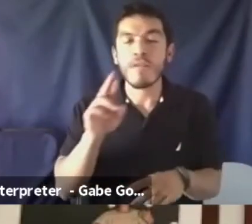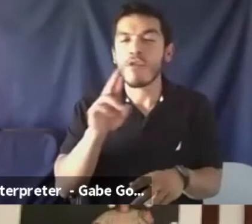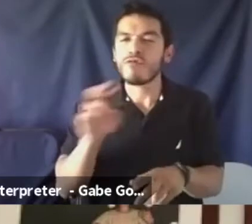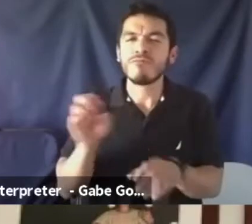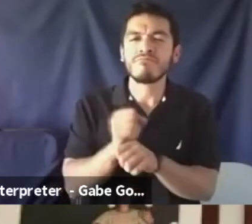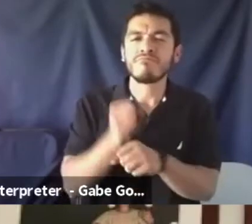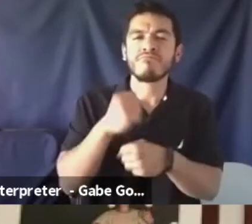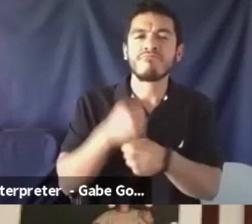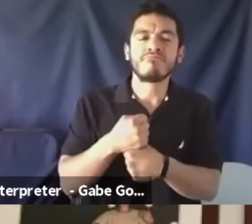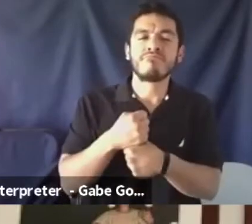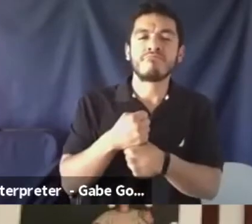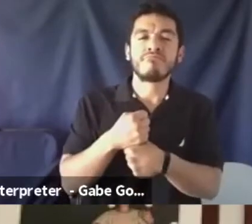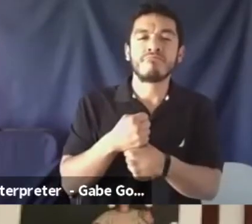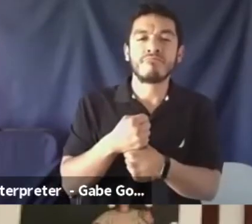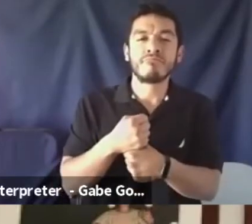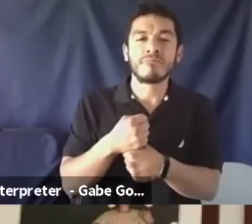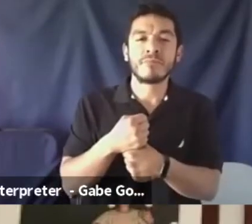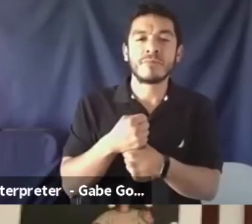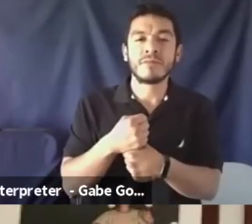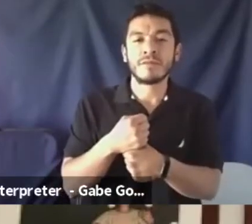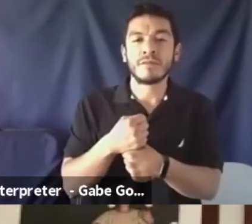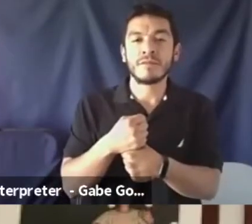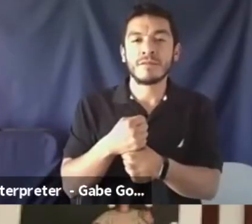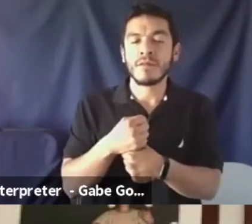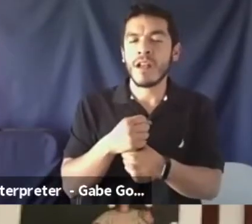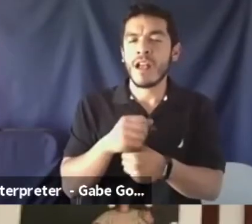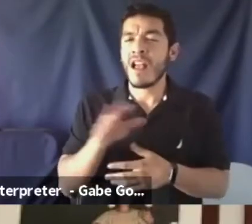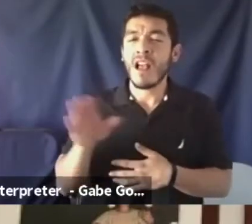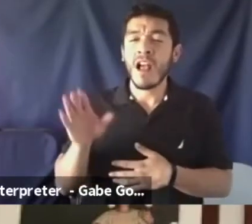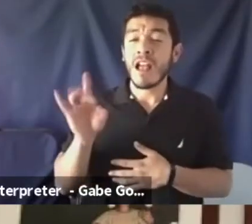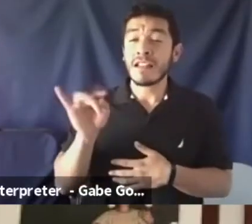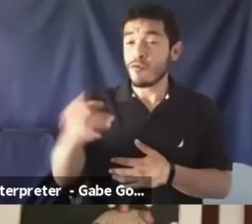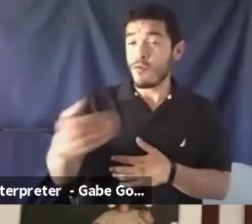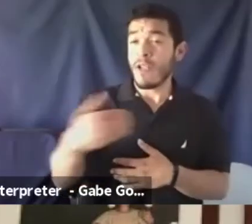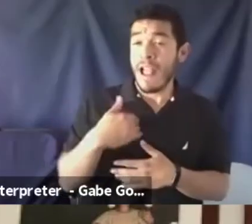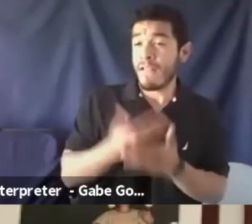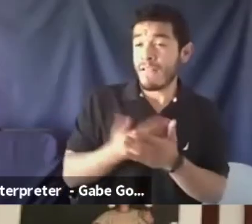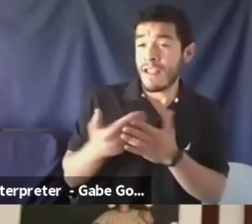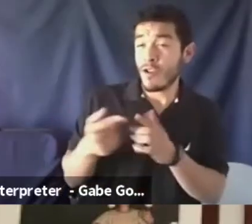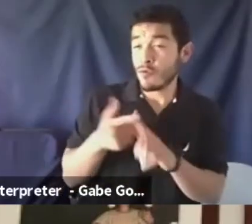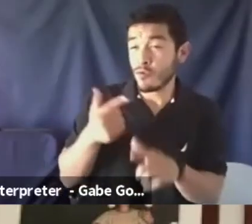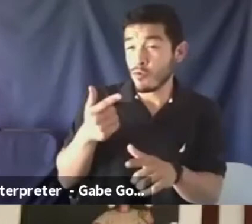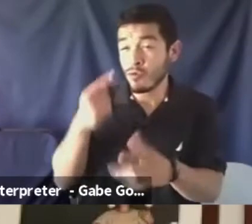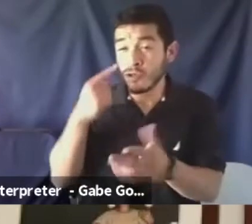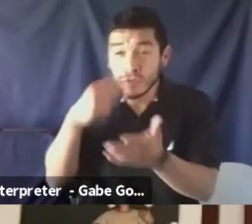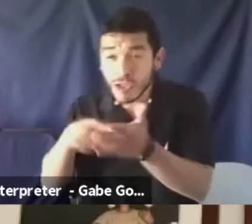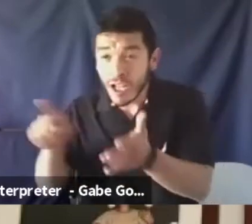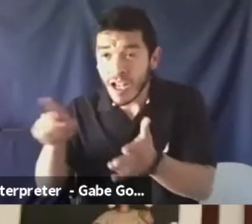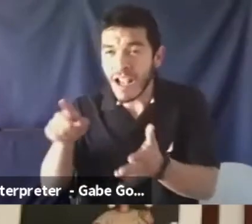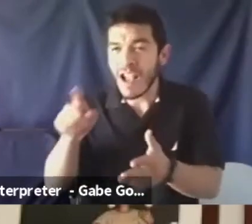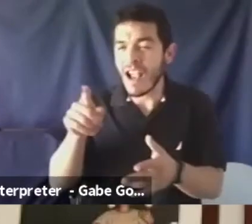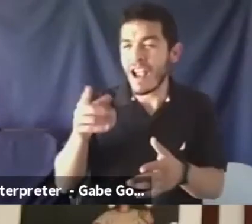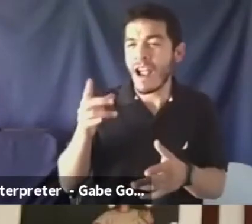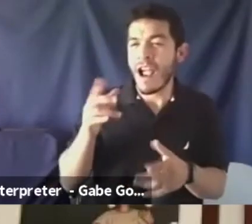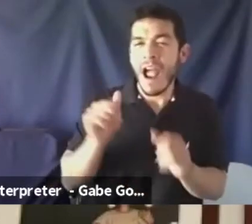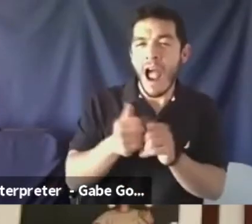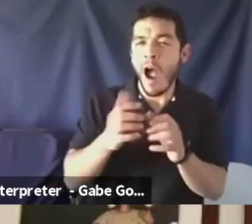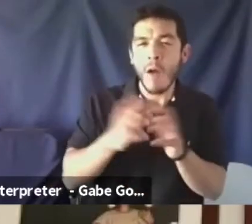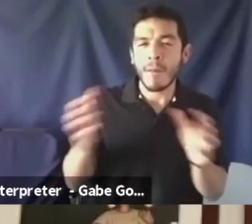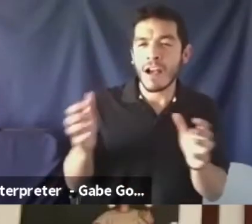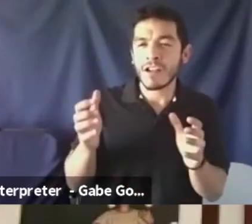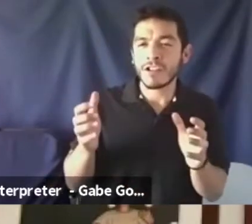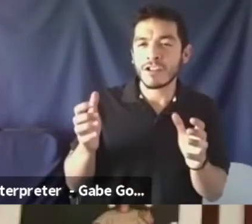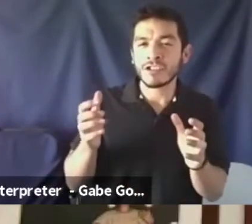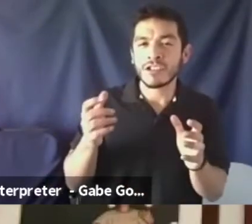recreate? Were there source materials available to you? Were there not? How much leeway did